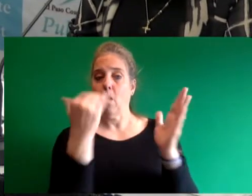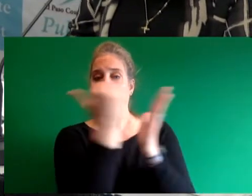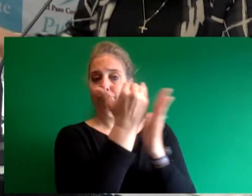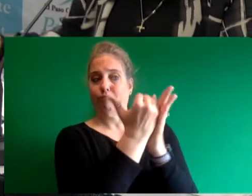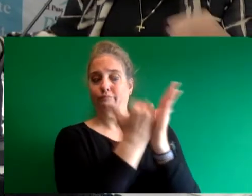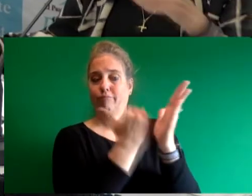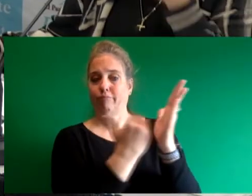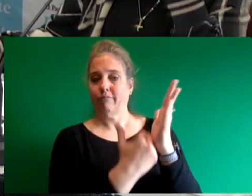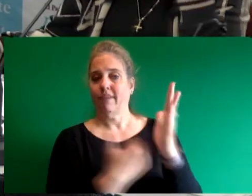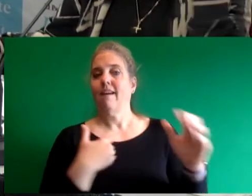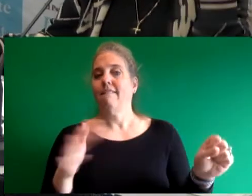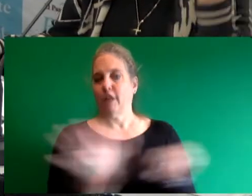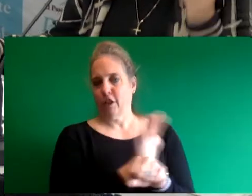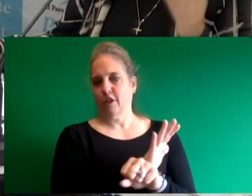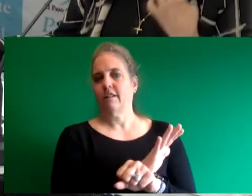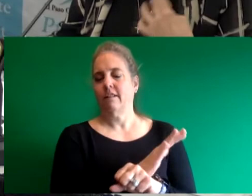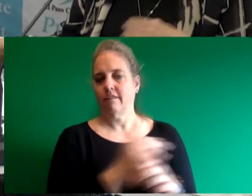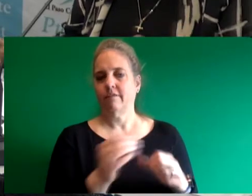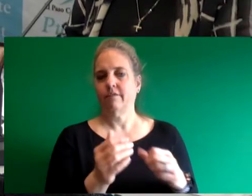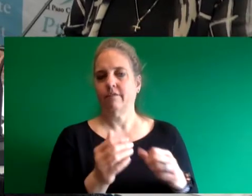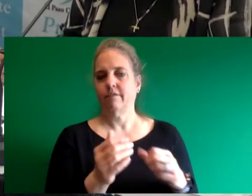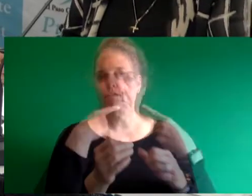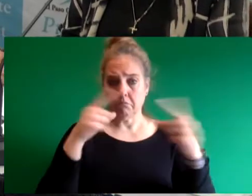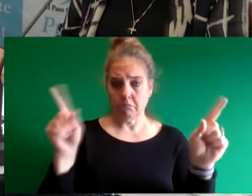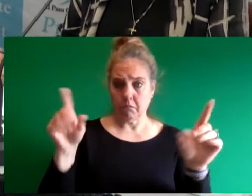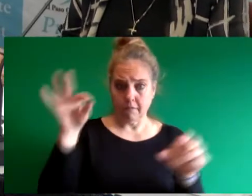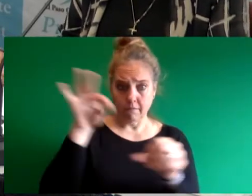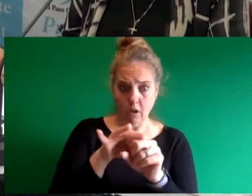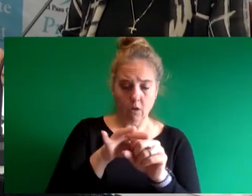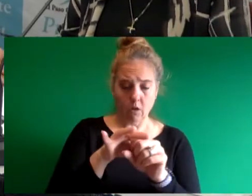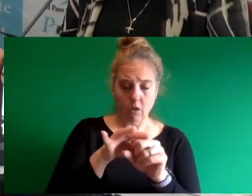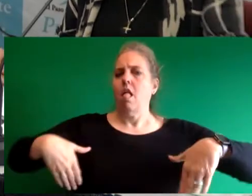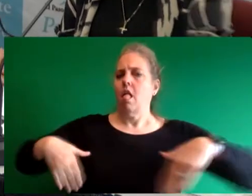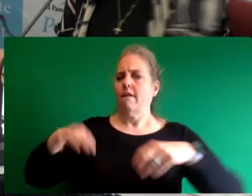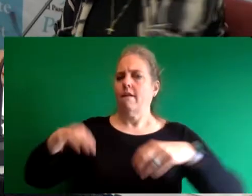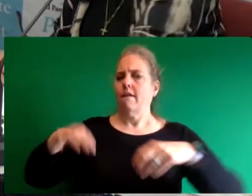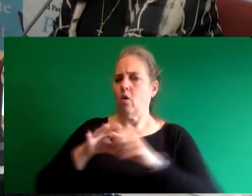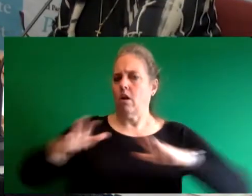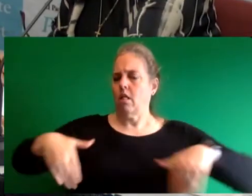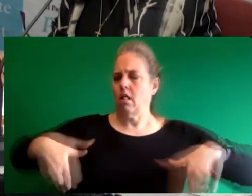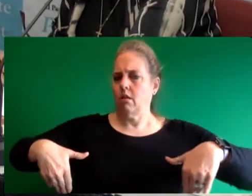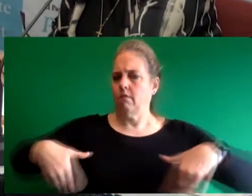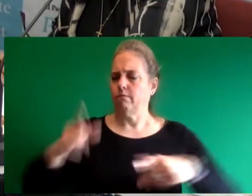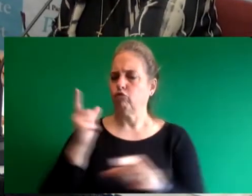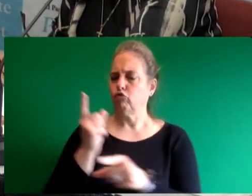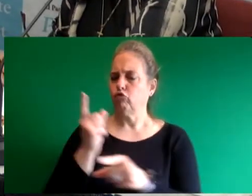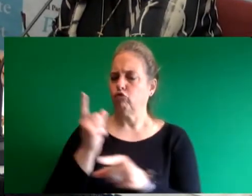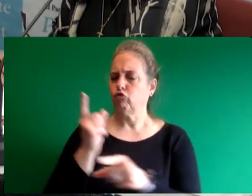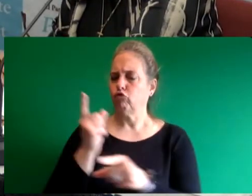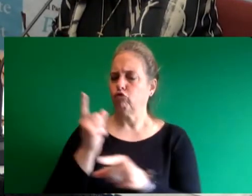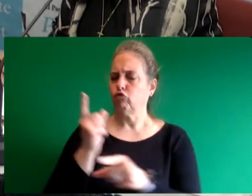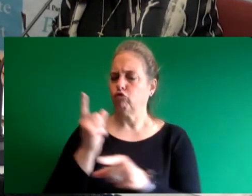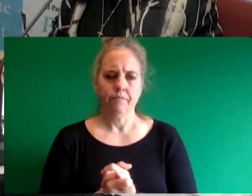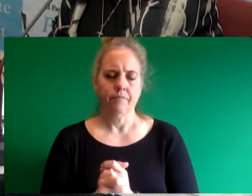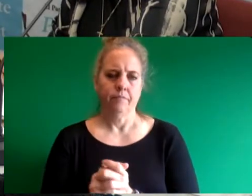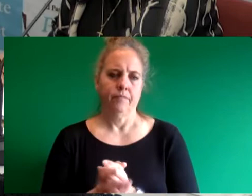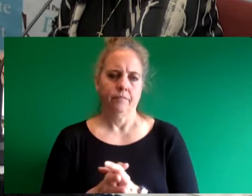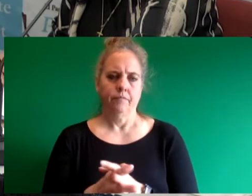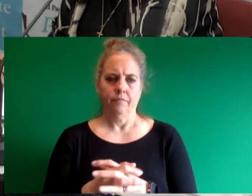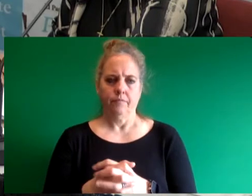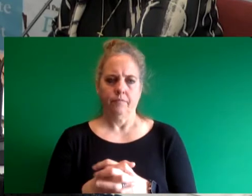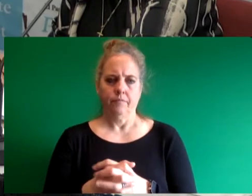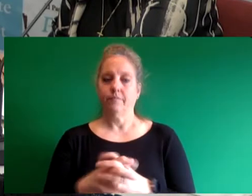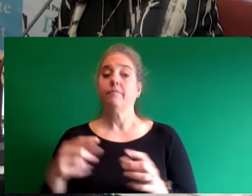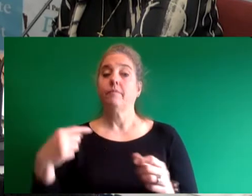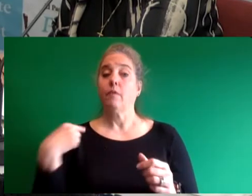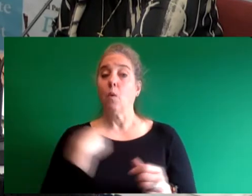didn't. You're I don't know if we actually keeping me. We read it. So you moved it.